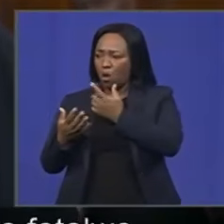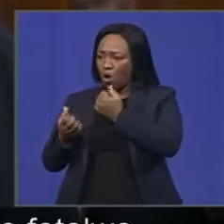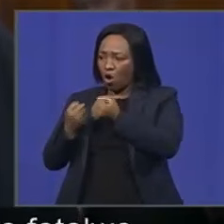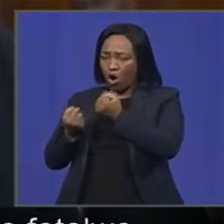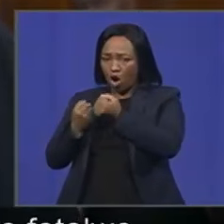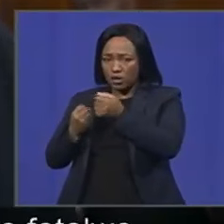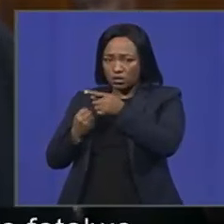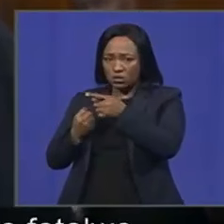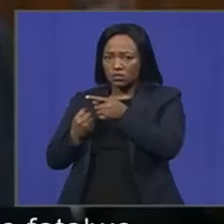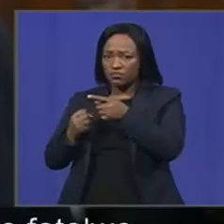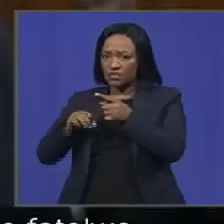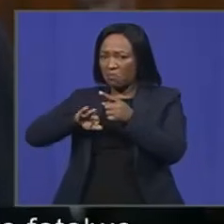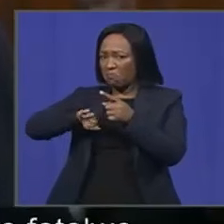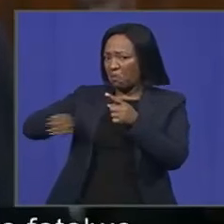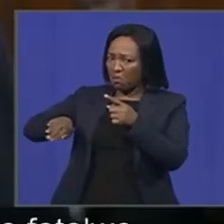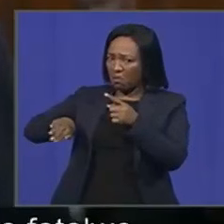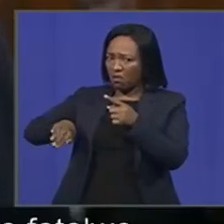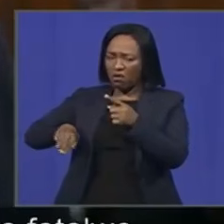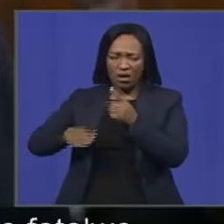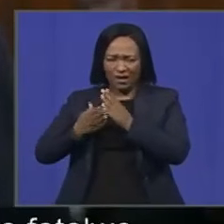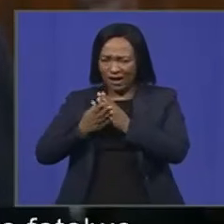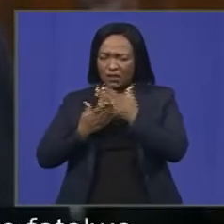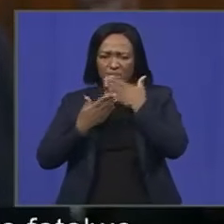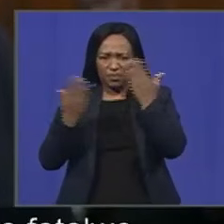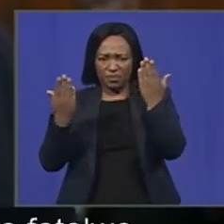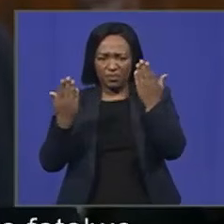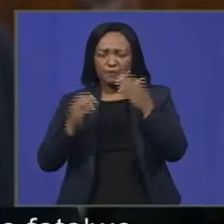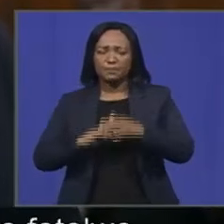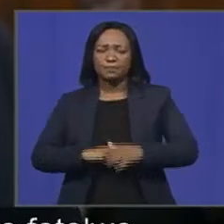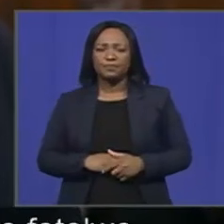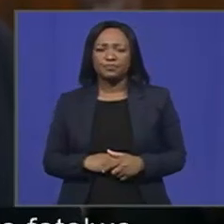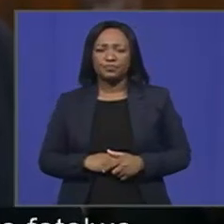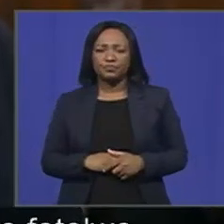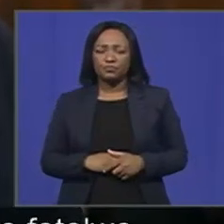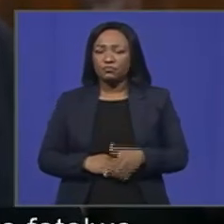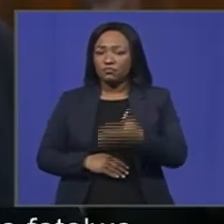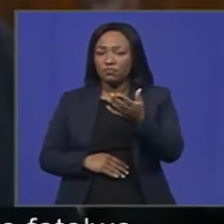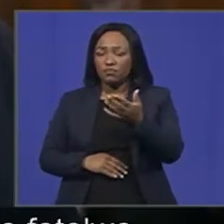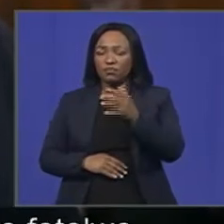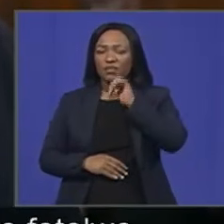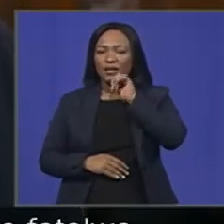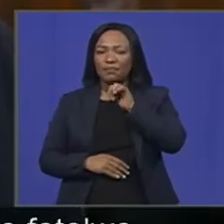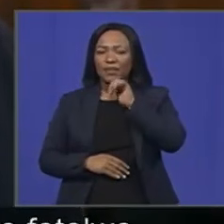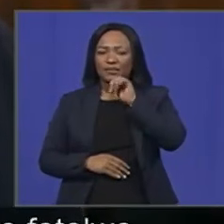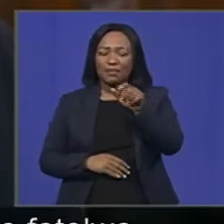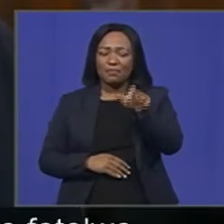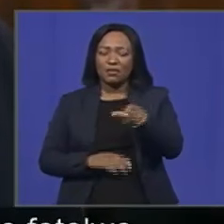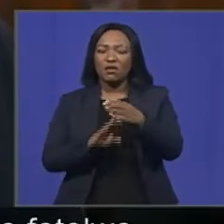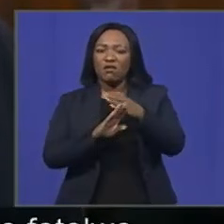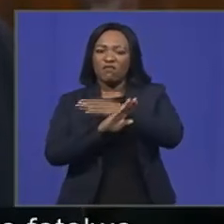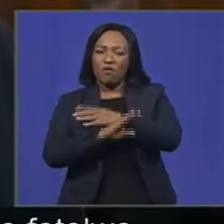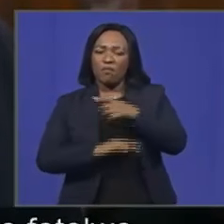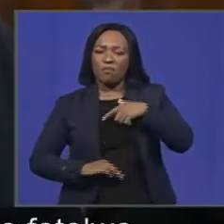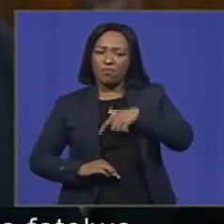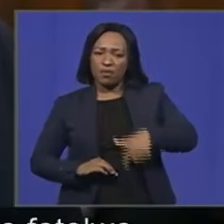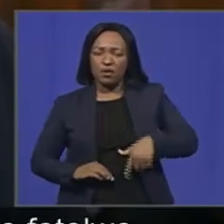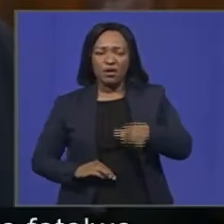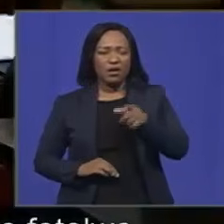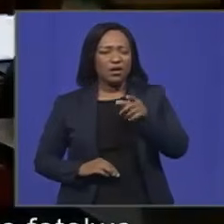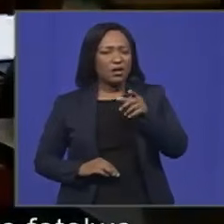their husband, regardless of the fact that the deceased is a former president. We say it is a